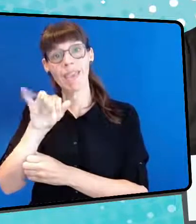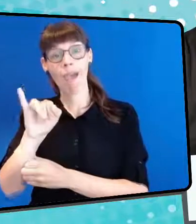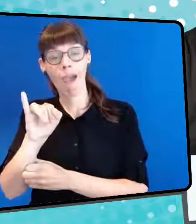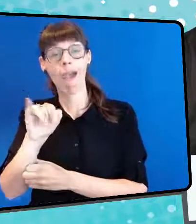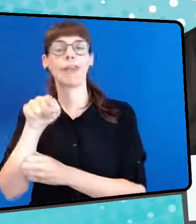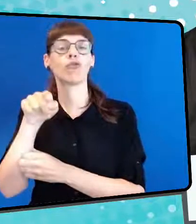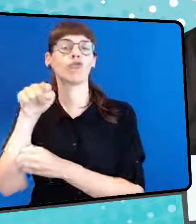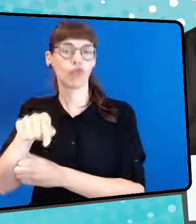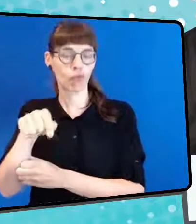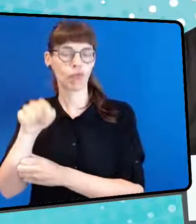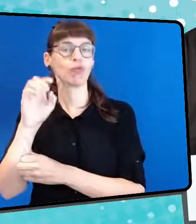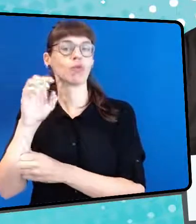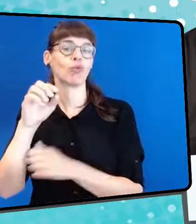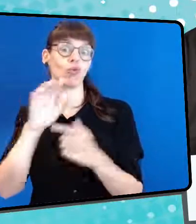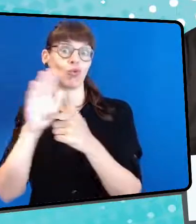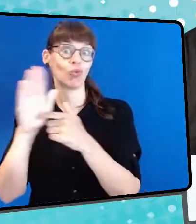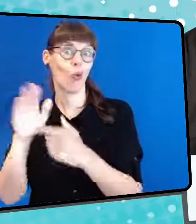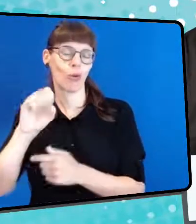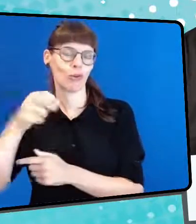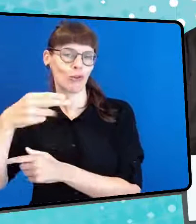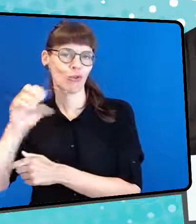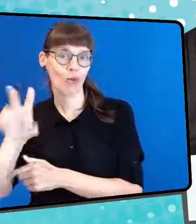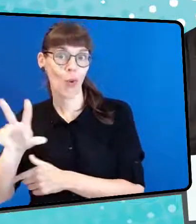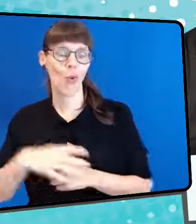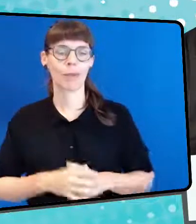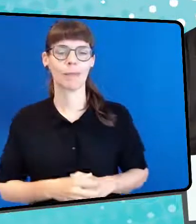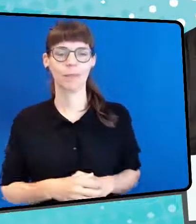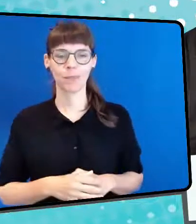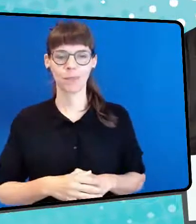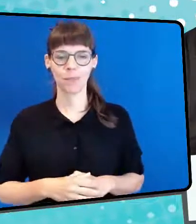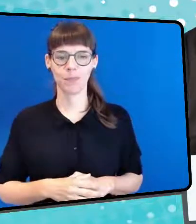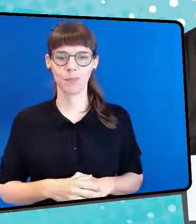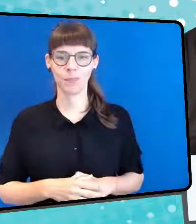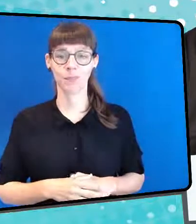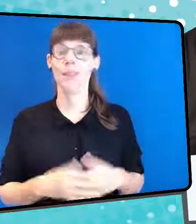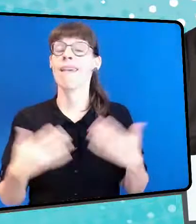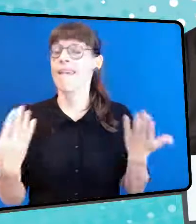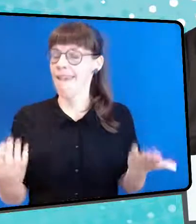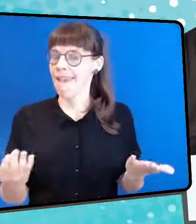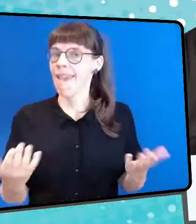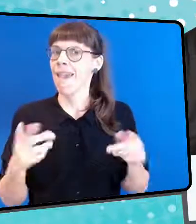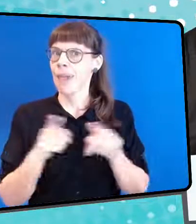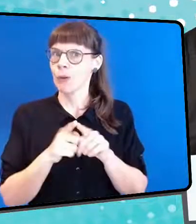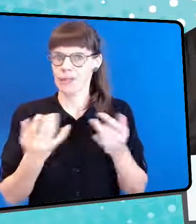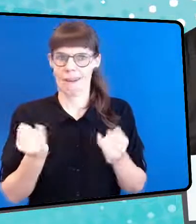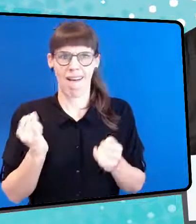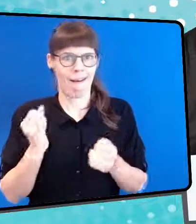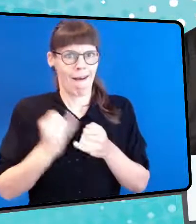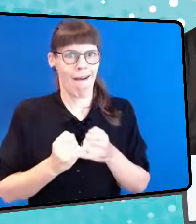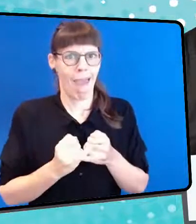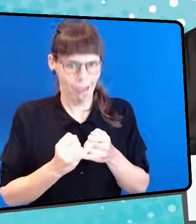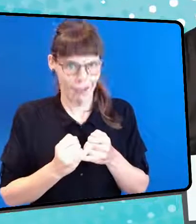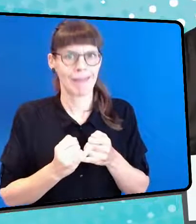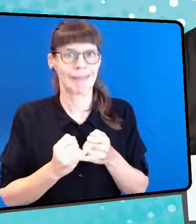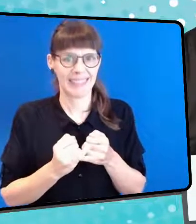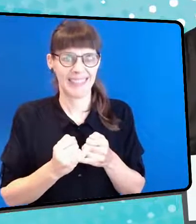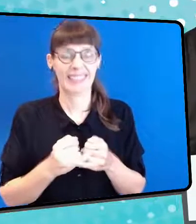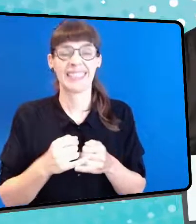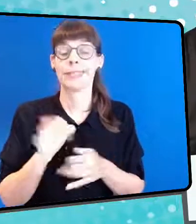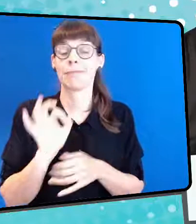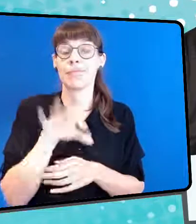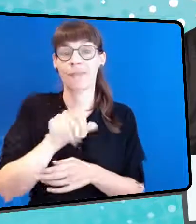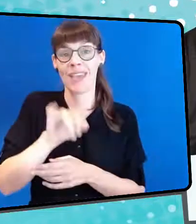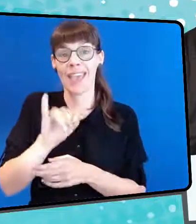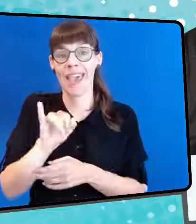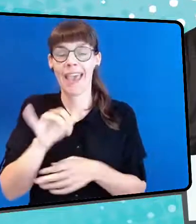Amazing. And don't forget, this will be our last and final A Bit of AI Cafe of the season. It's